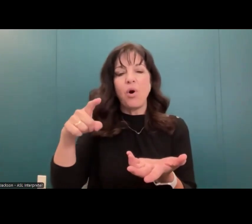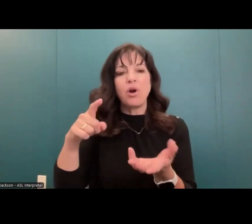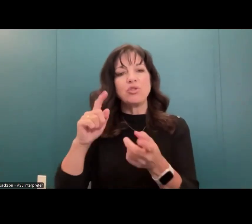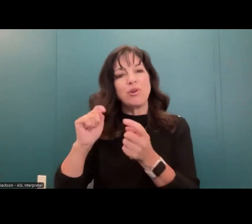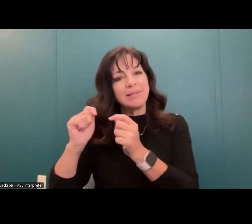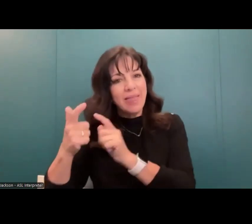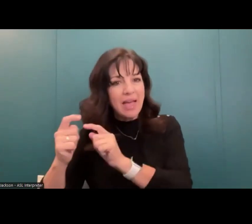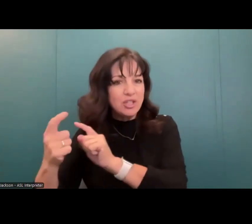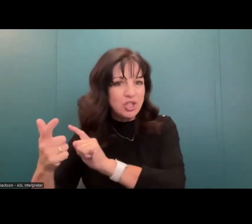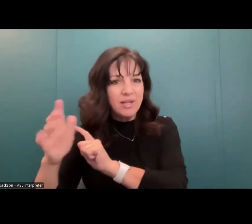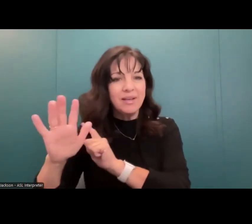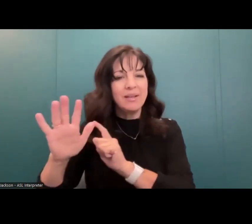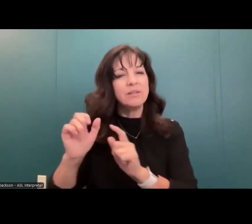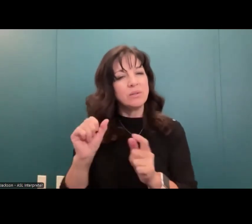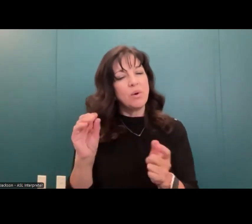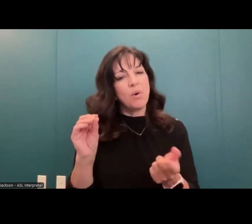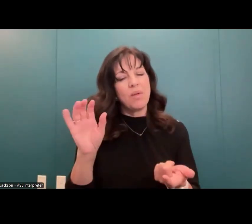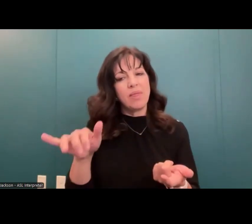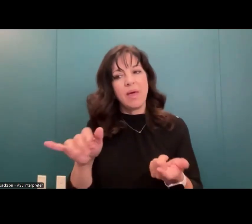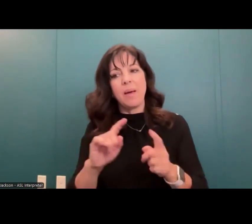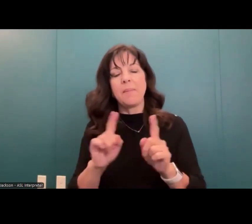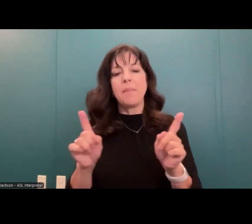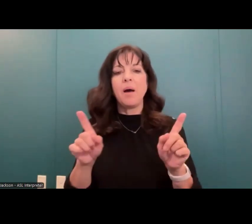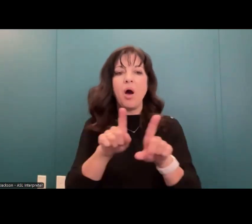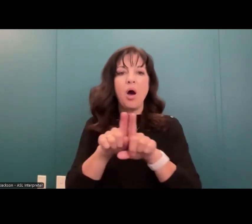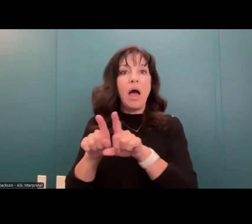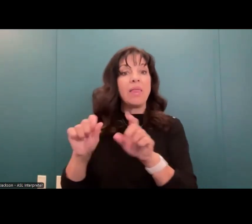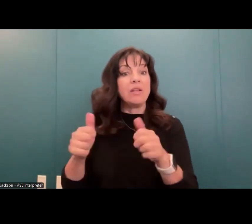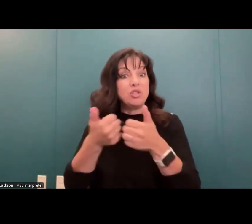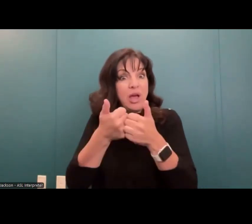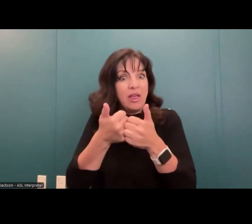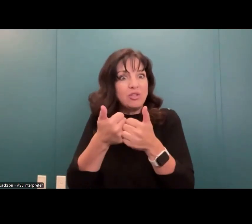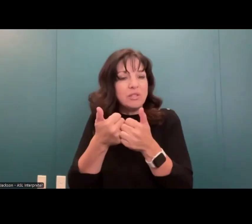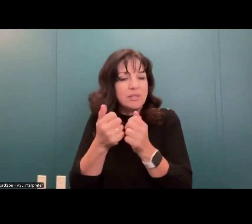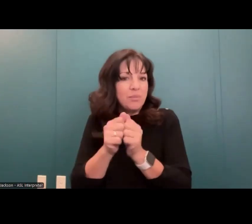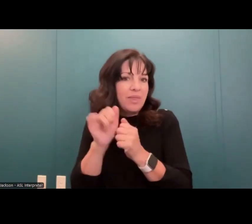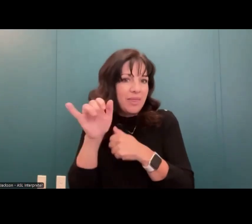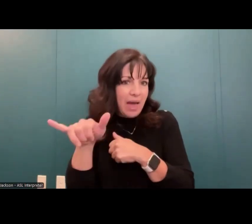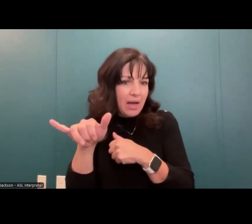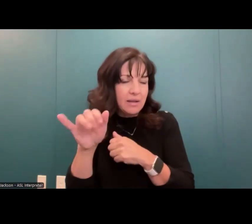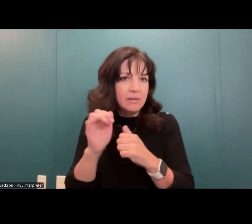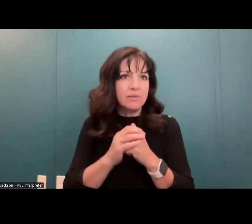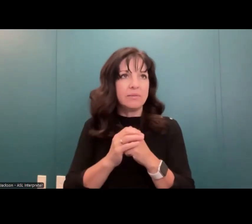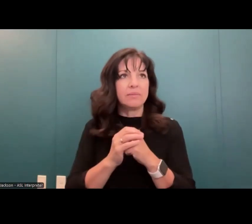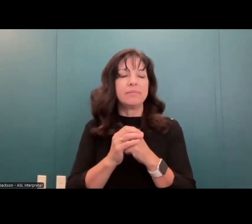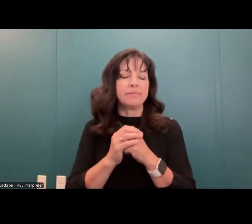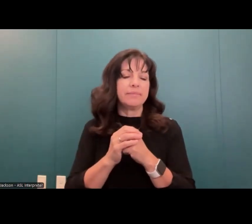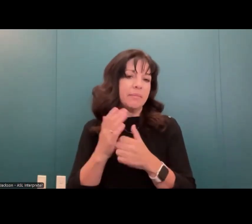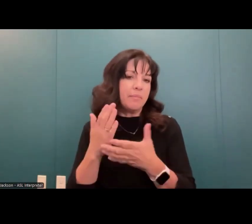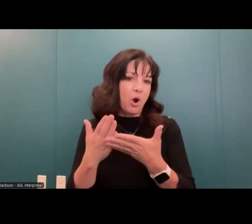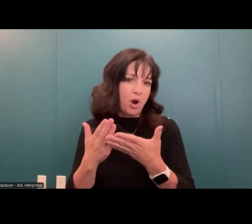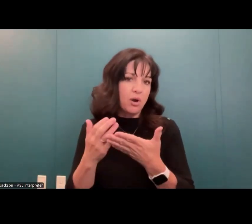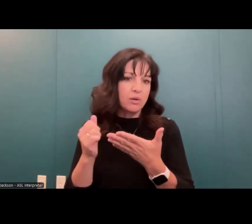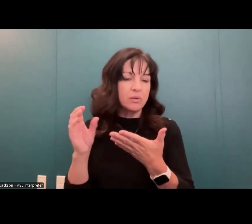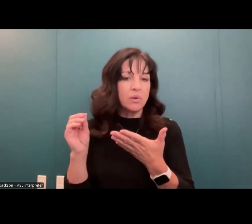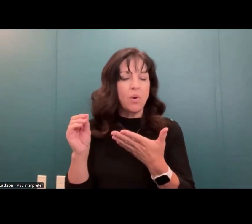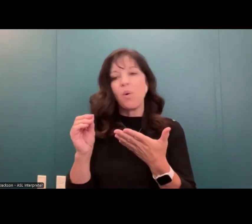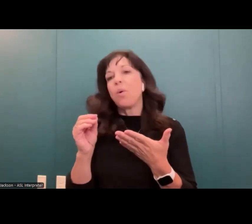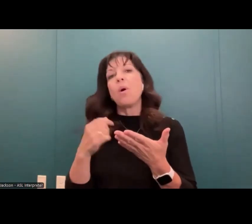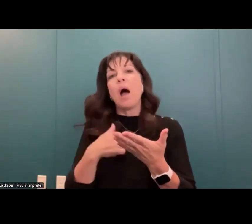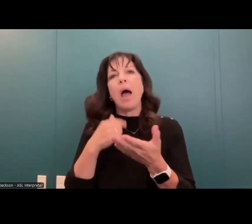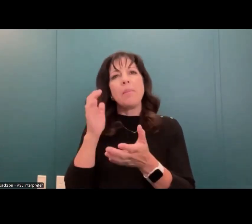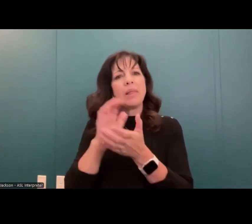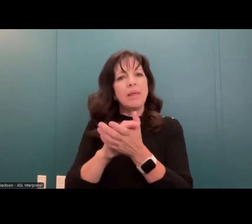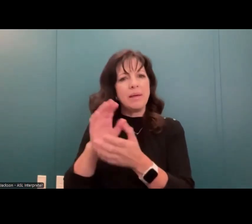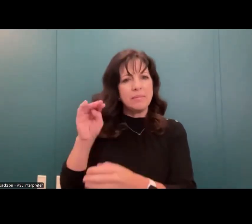translation, and the challenges that come with that piece. So I believe